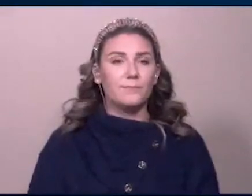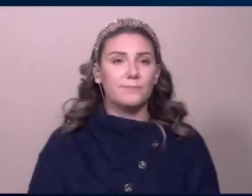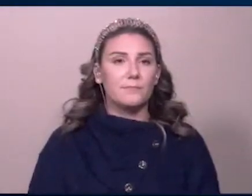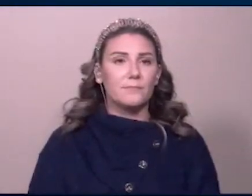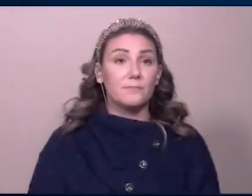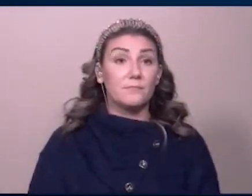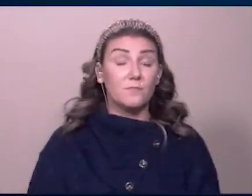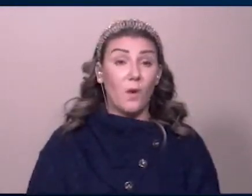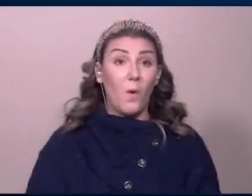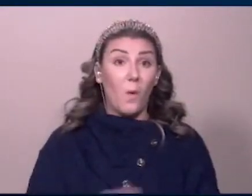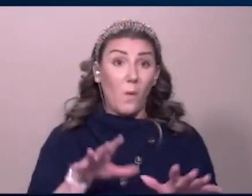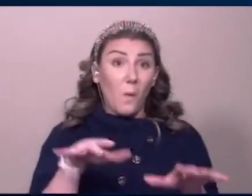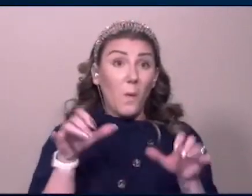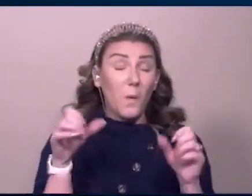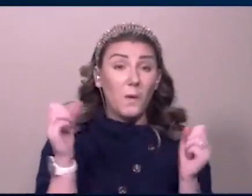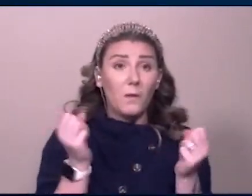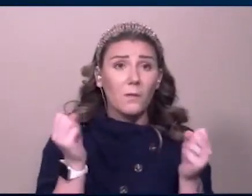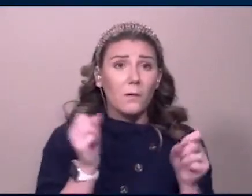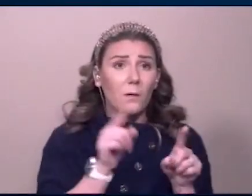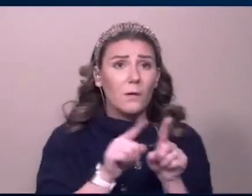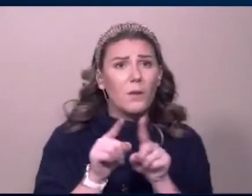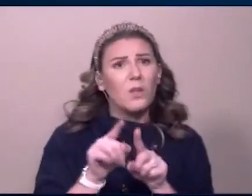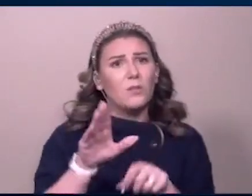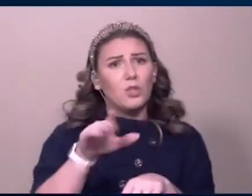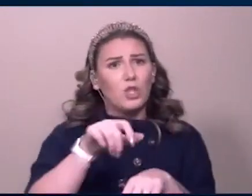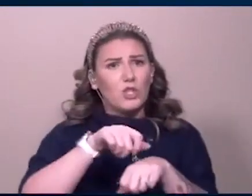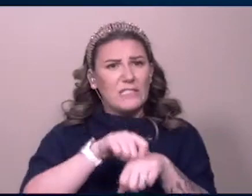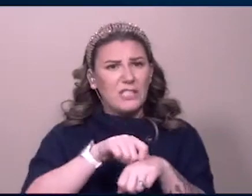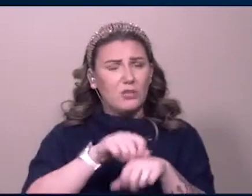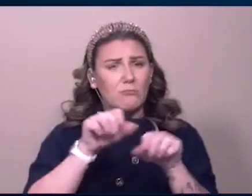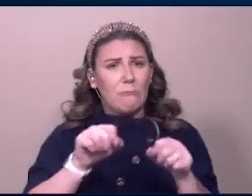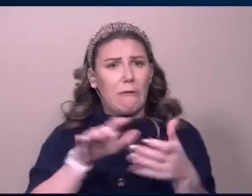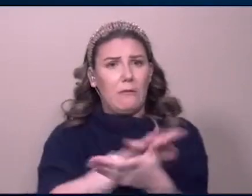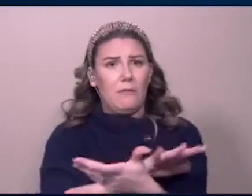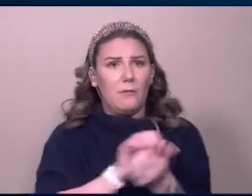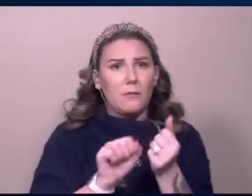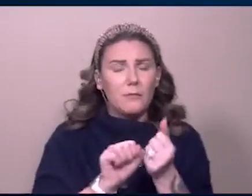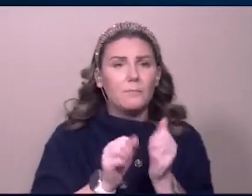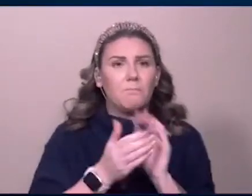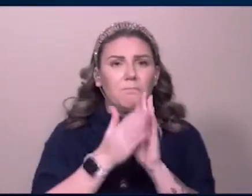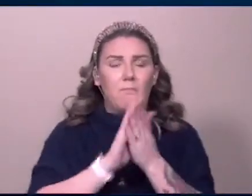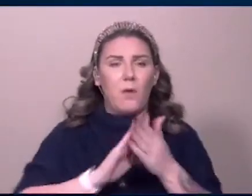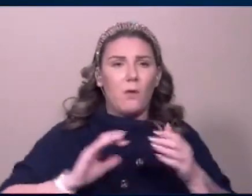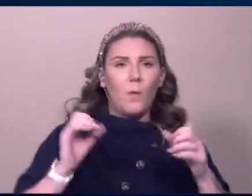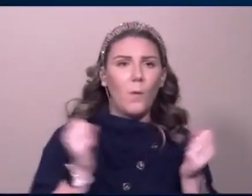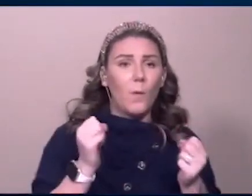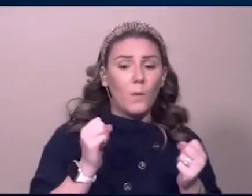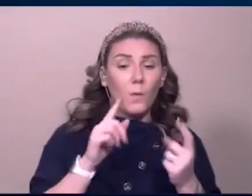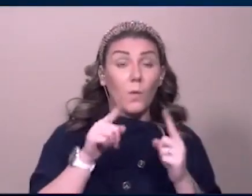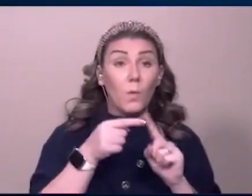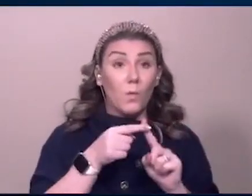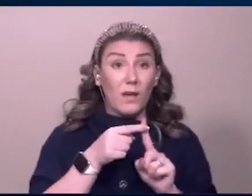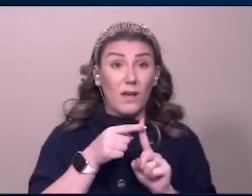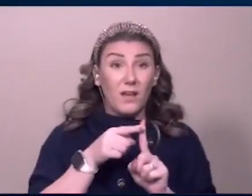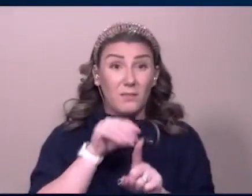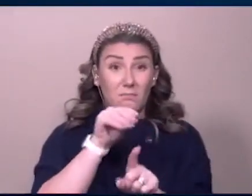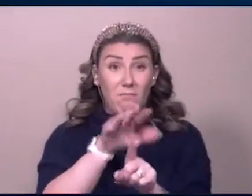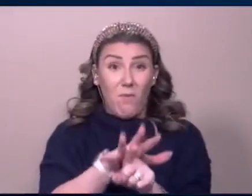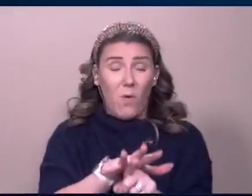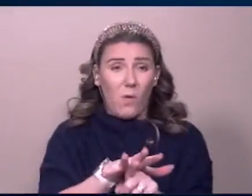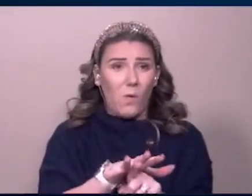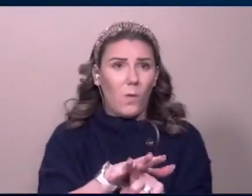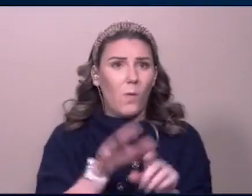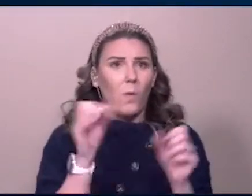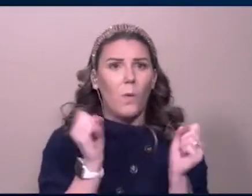Extreme cold can also injure the tissue. The tissues there start getting very cold, and when it gets exposed to cold for a